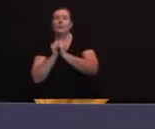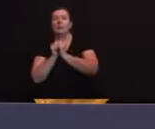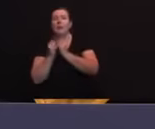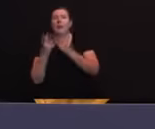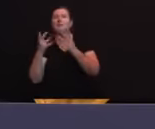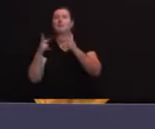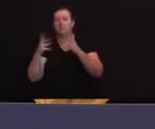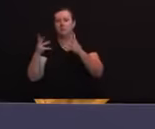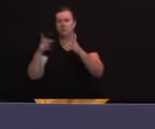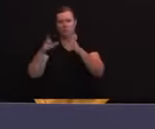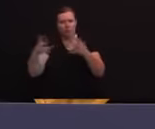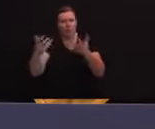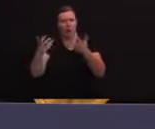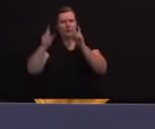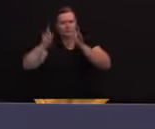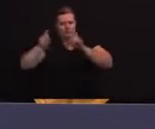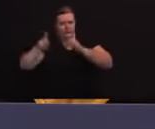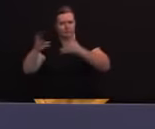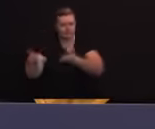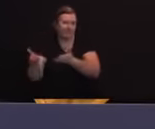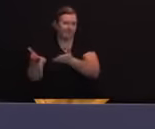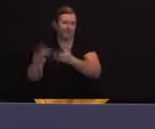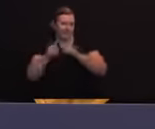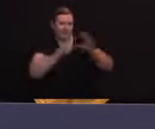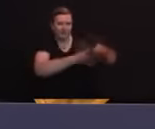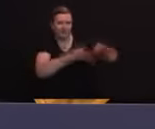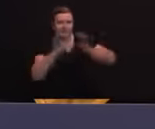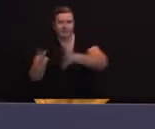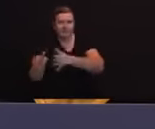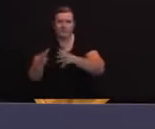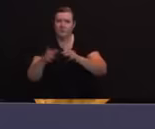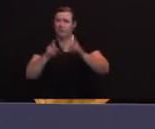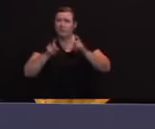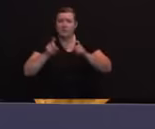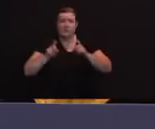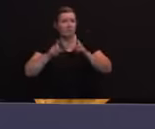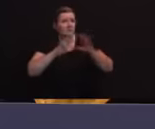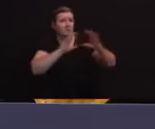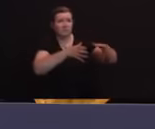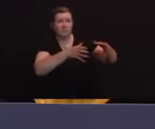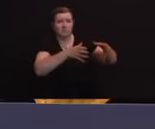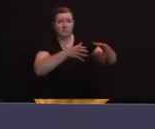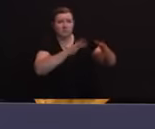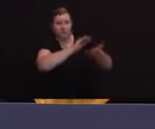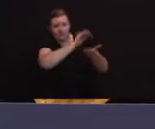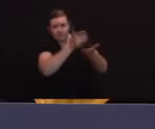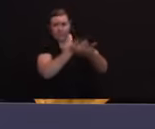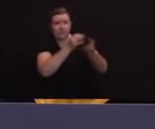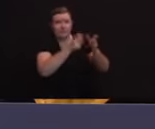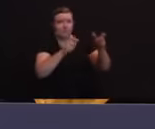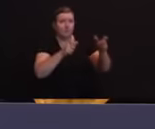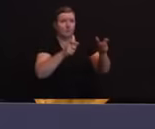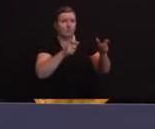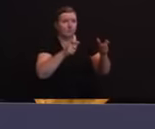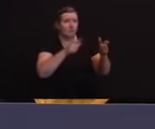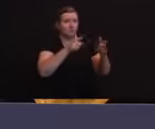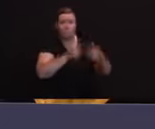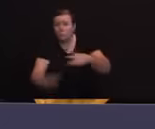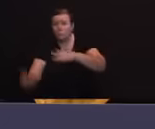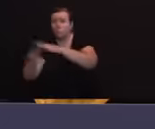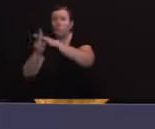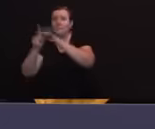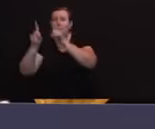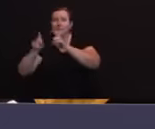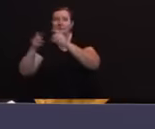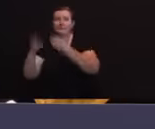of the equation. We have the ability to test X, only Y showed up on Sunday to get tested, as an example.